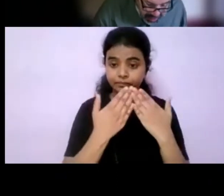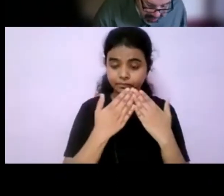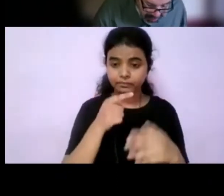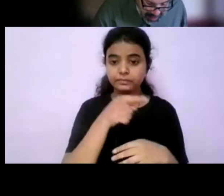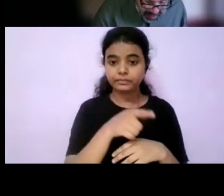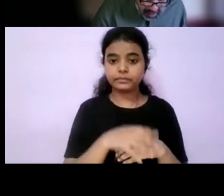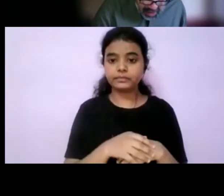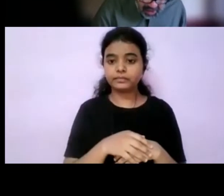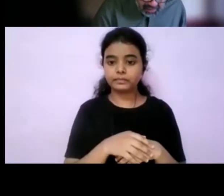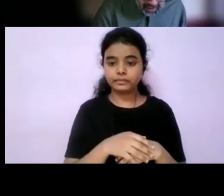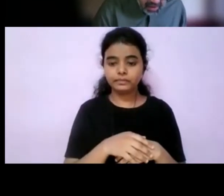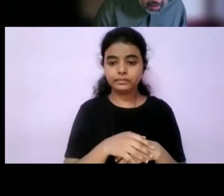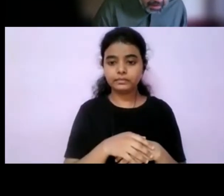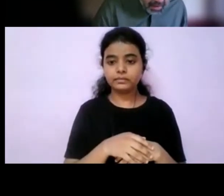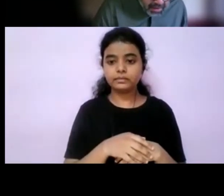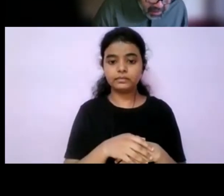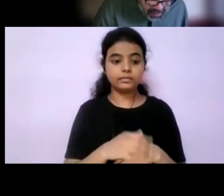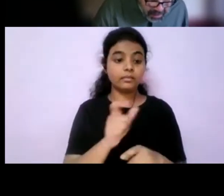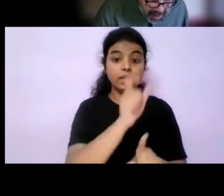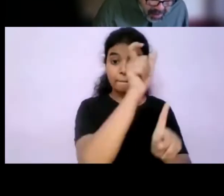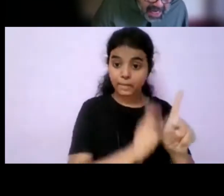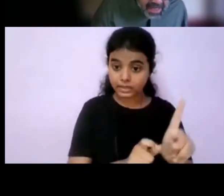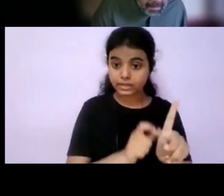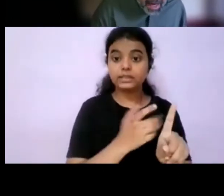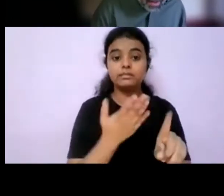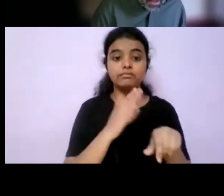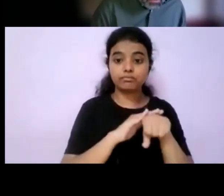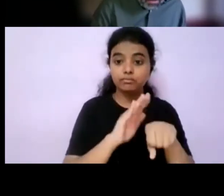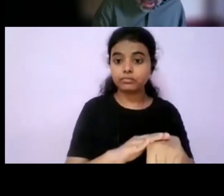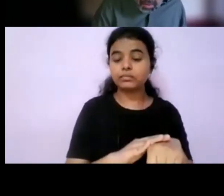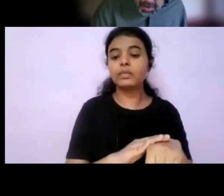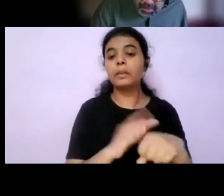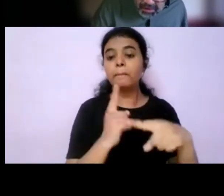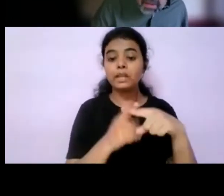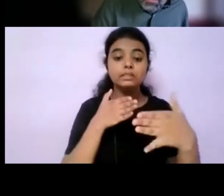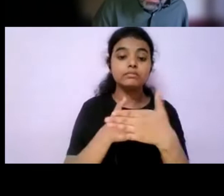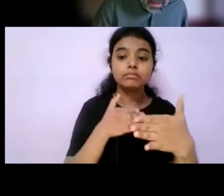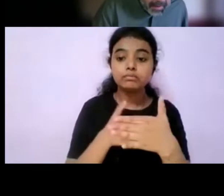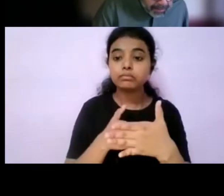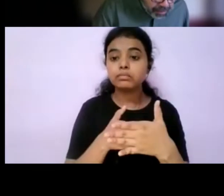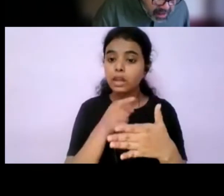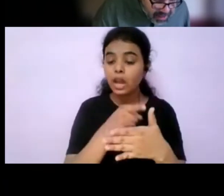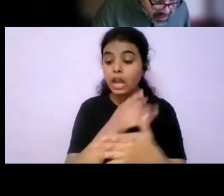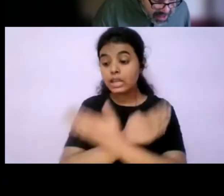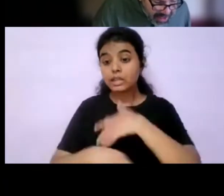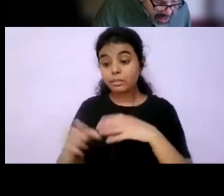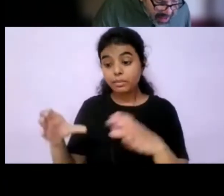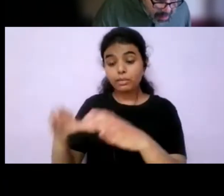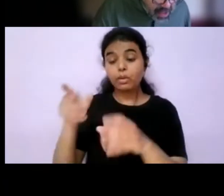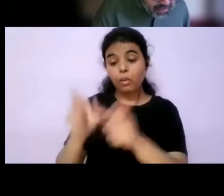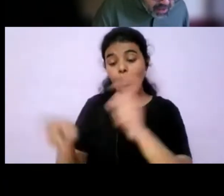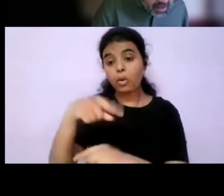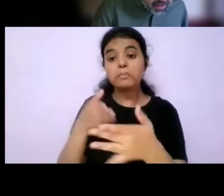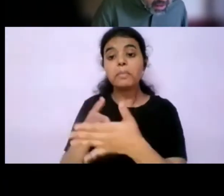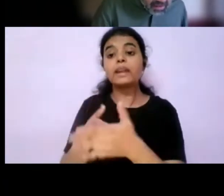on the divide between the individual experience of impairment and the barriers disabled people face. This is the key thing.